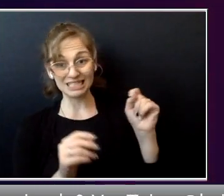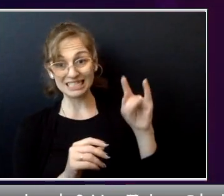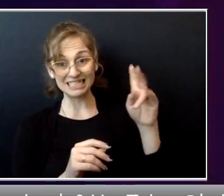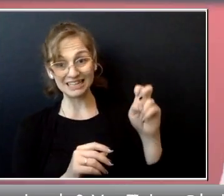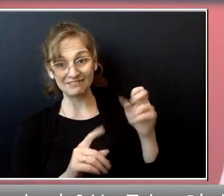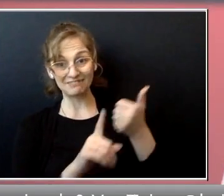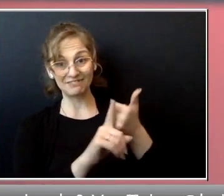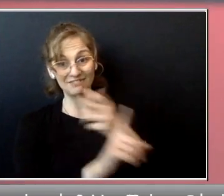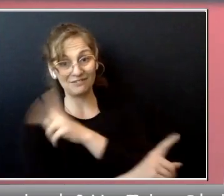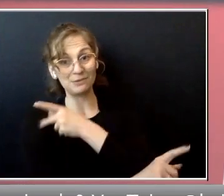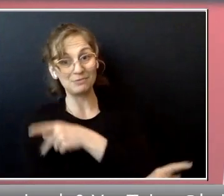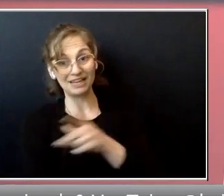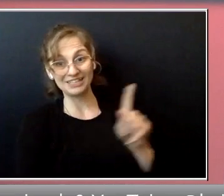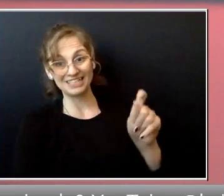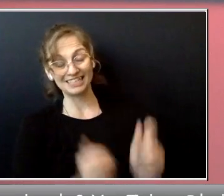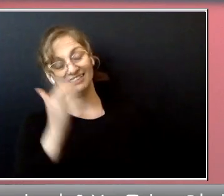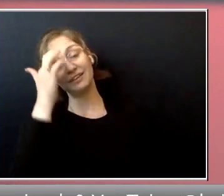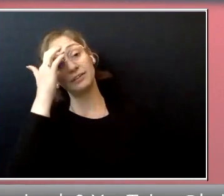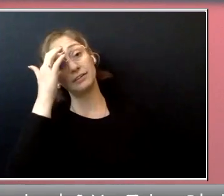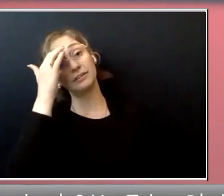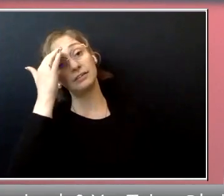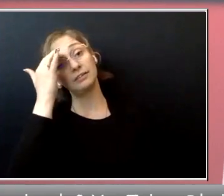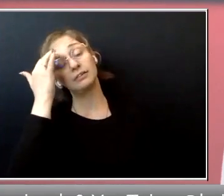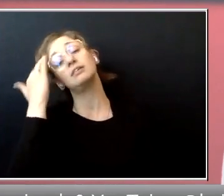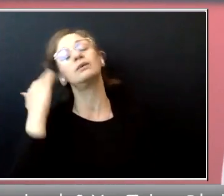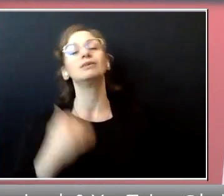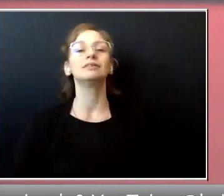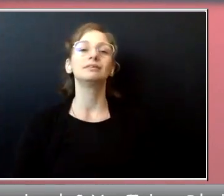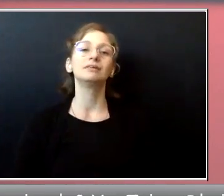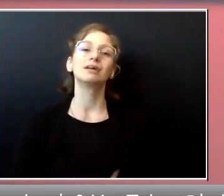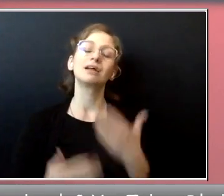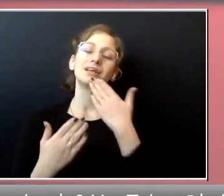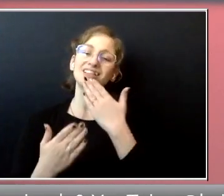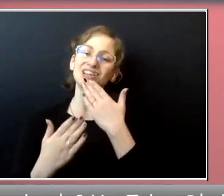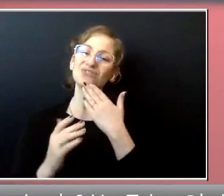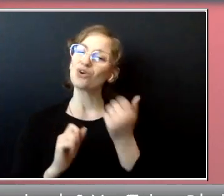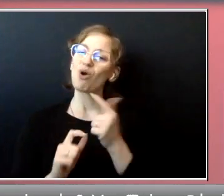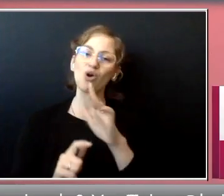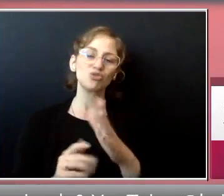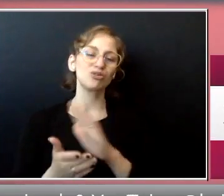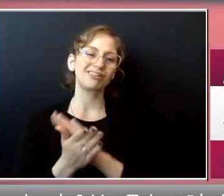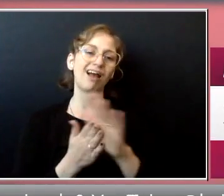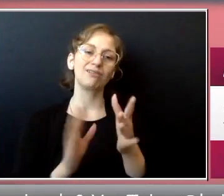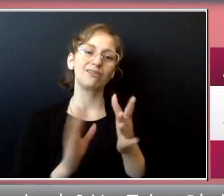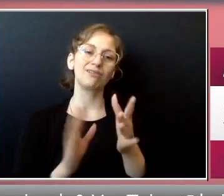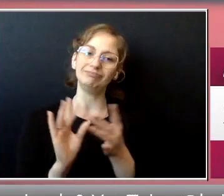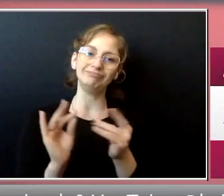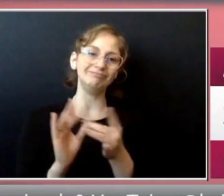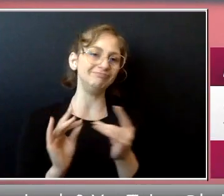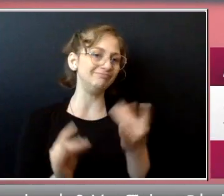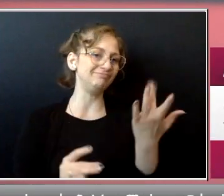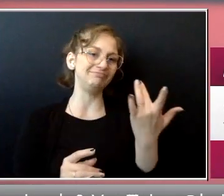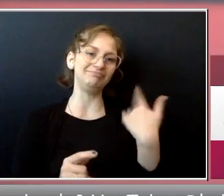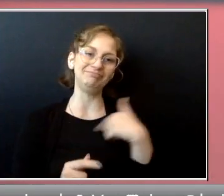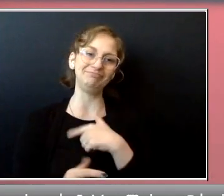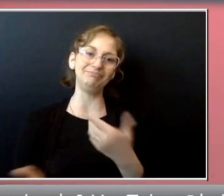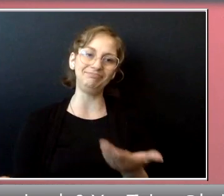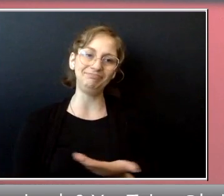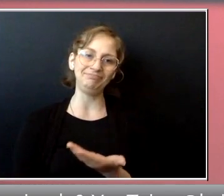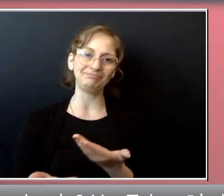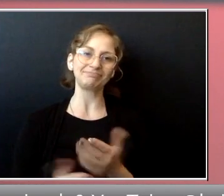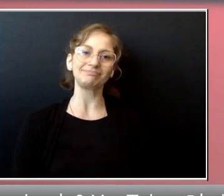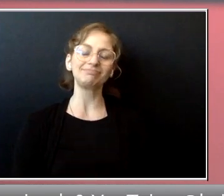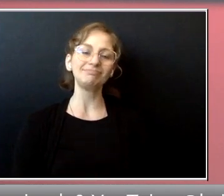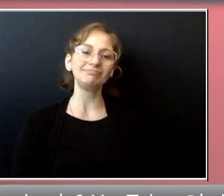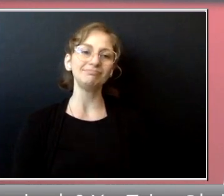is, thank you for all your kind words, and that's what we're here for. We're here to help you out. Steve is a very